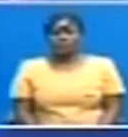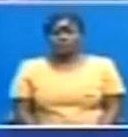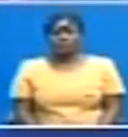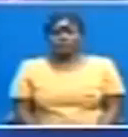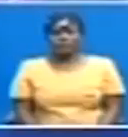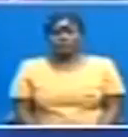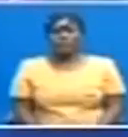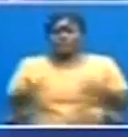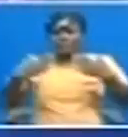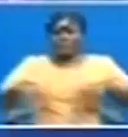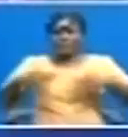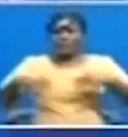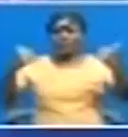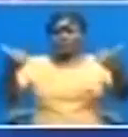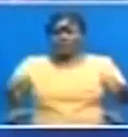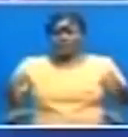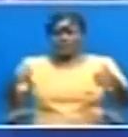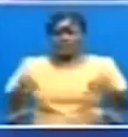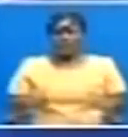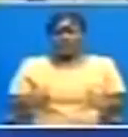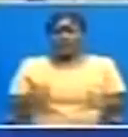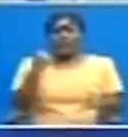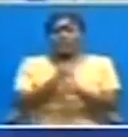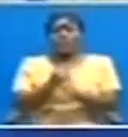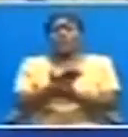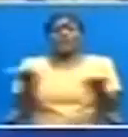People who have never done an harambe in church.